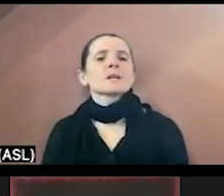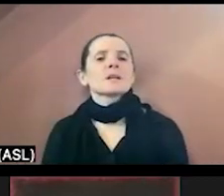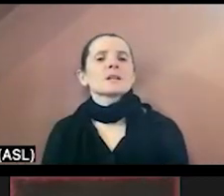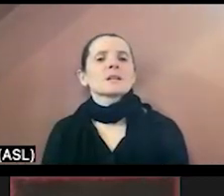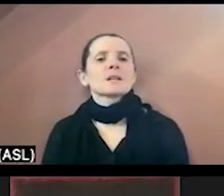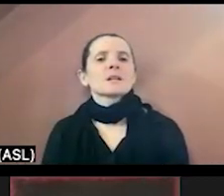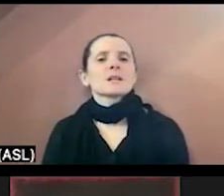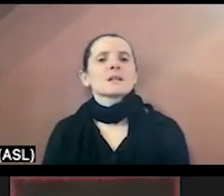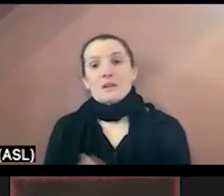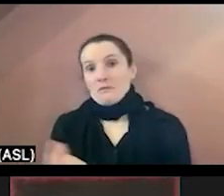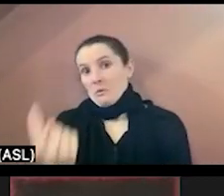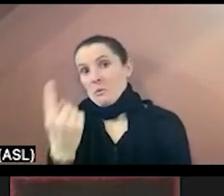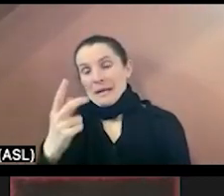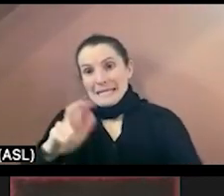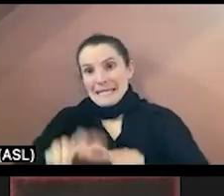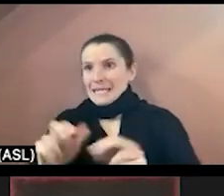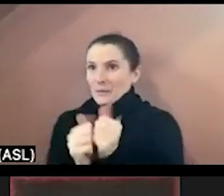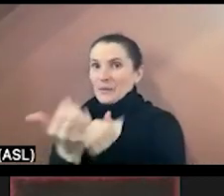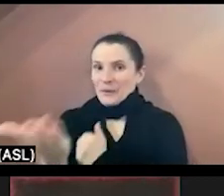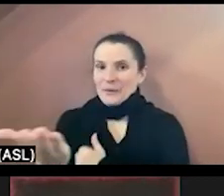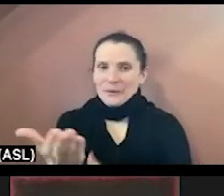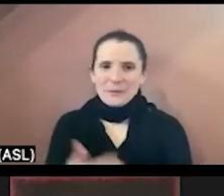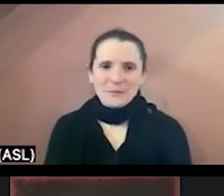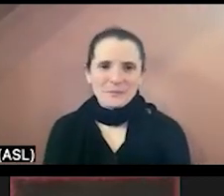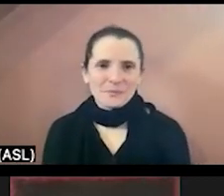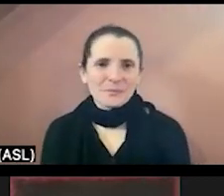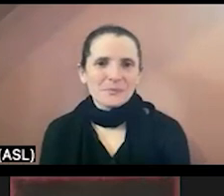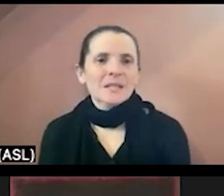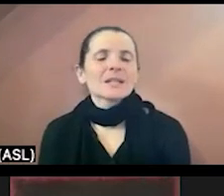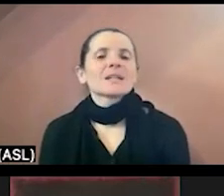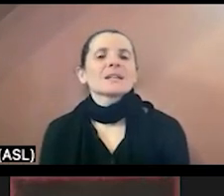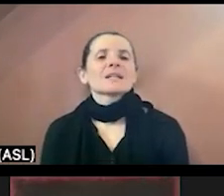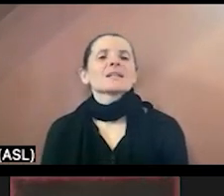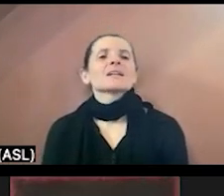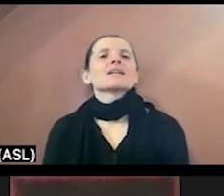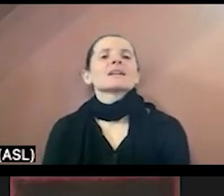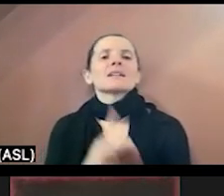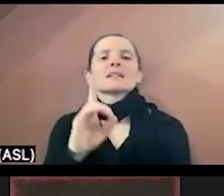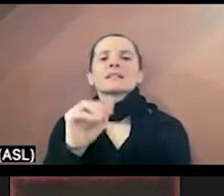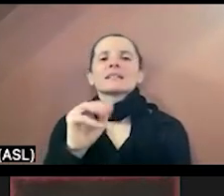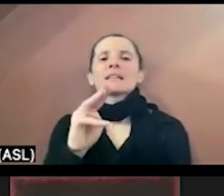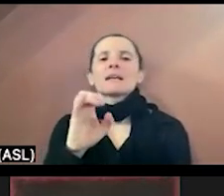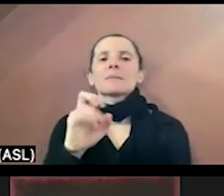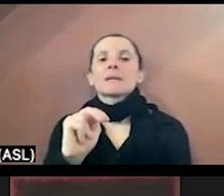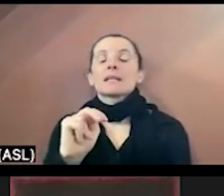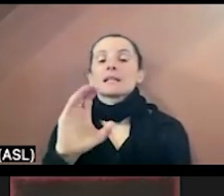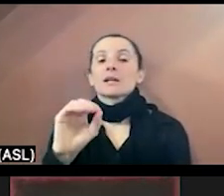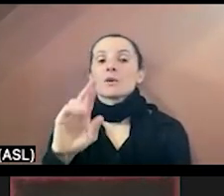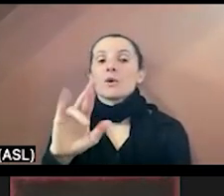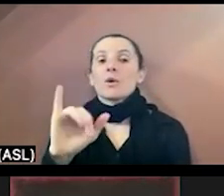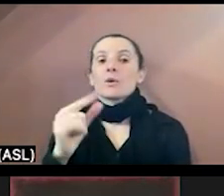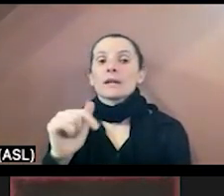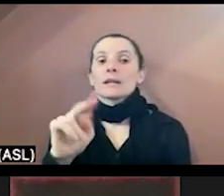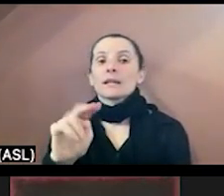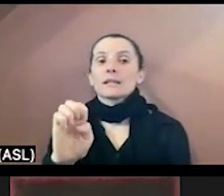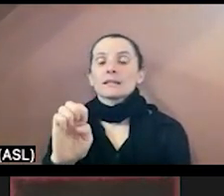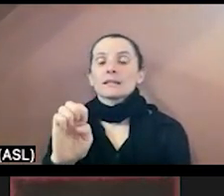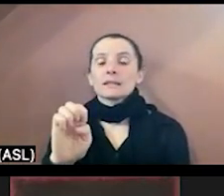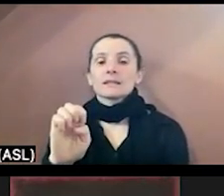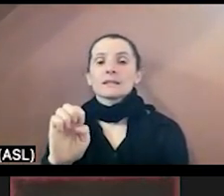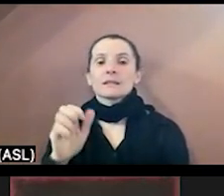And there's Damien Corrigan, one of the minds behind the quick test for sepsis and